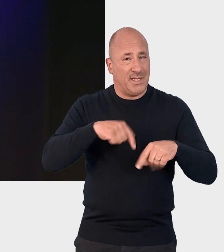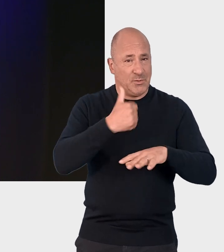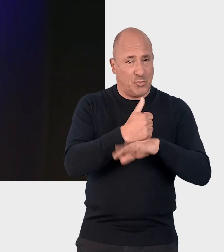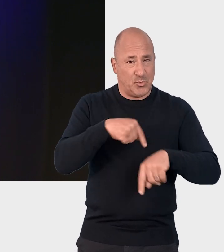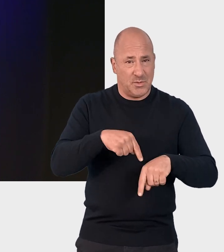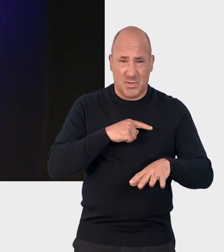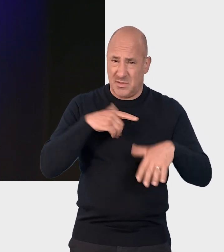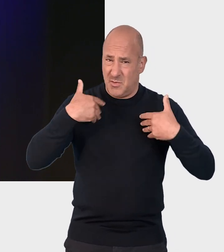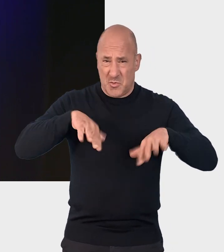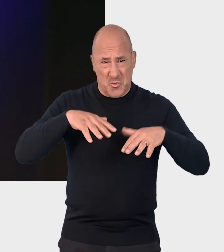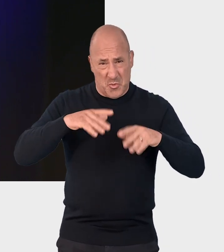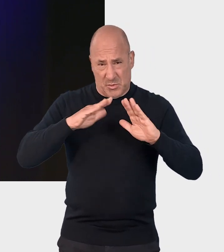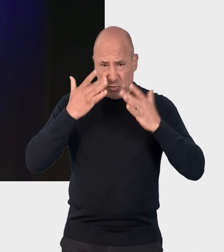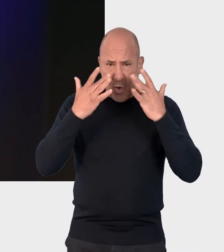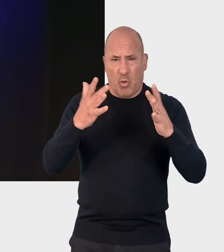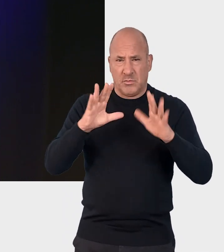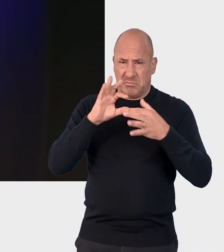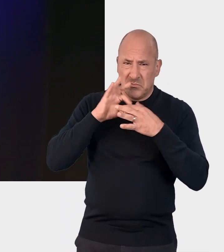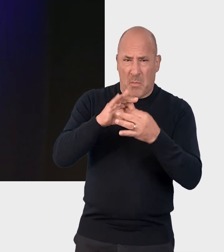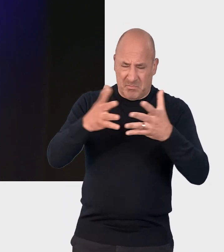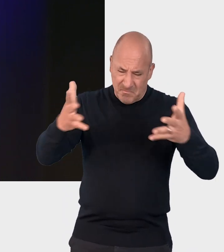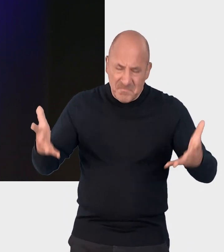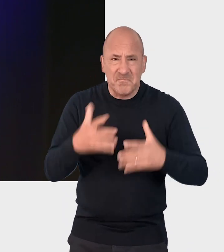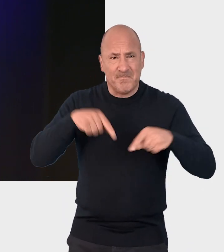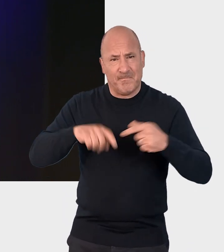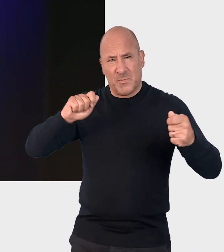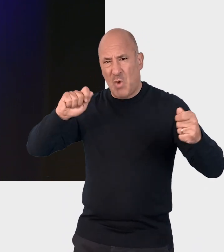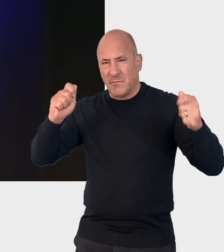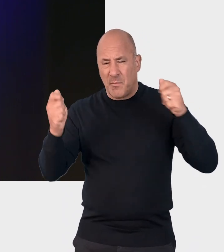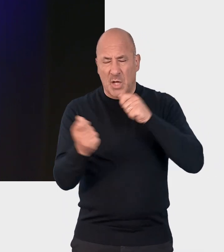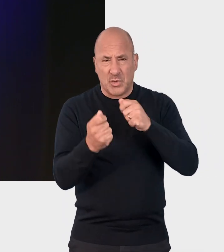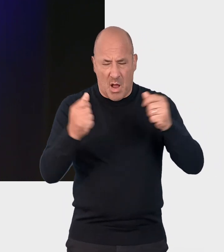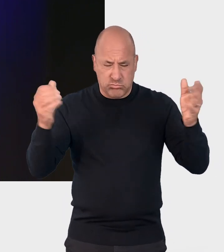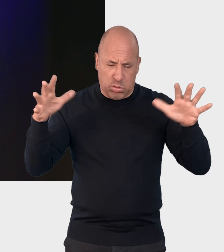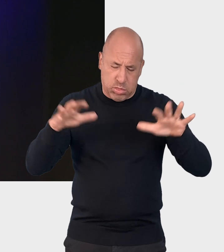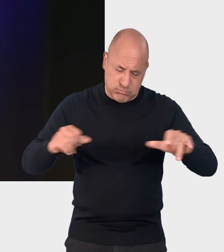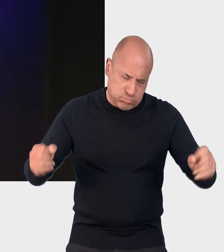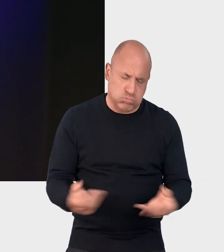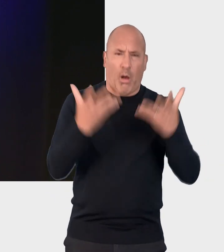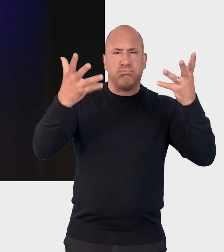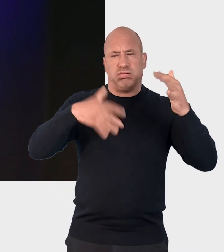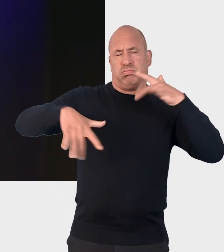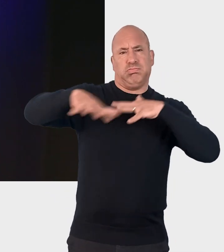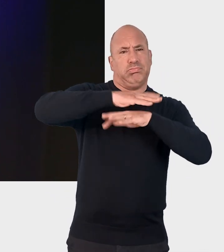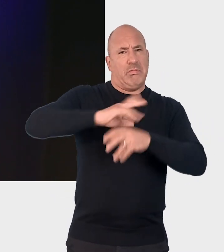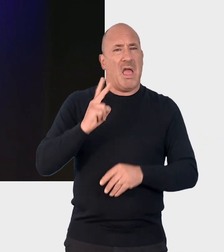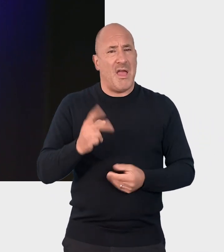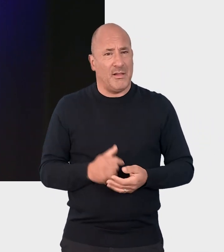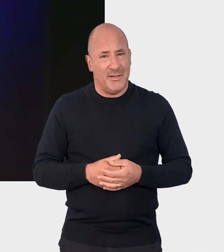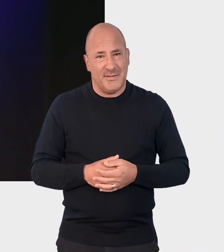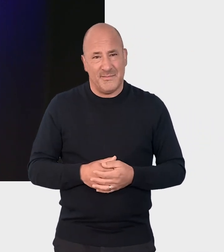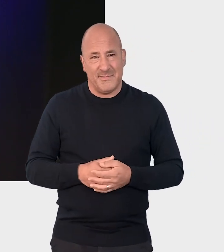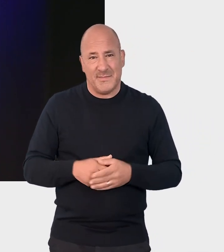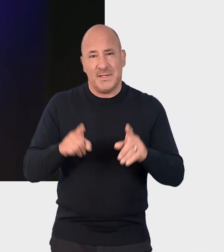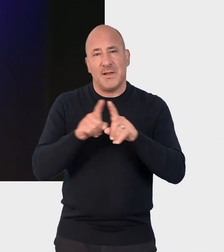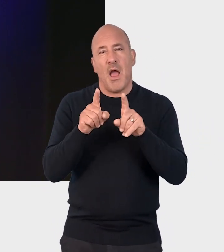that communities are at the core of this cultural institution, which is totemic in representing and